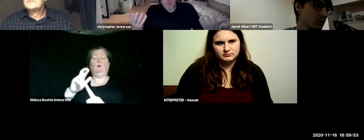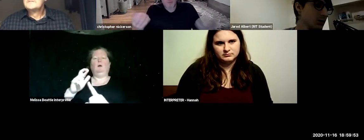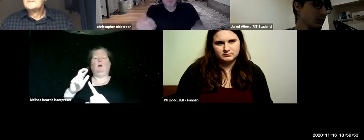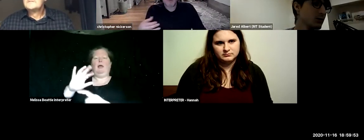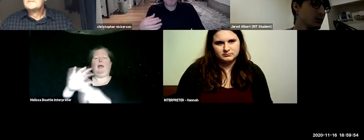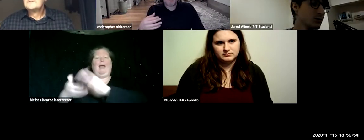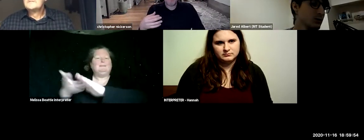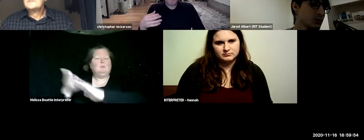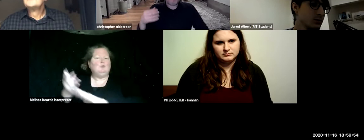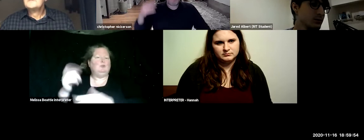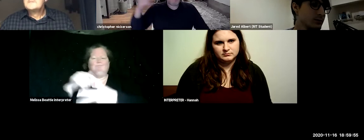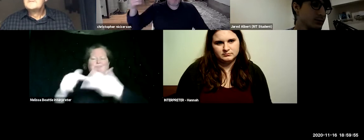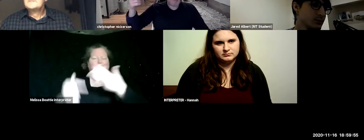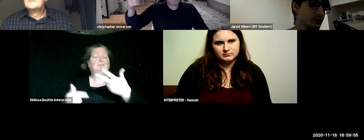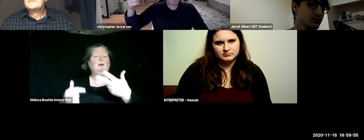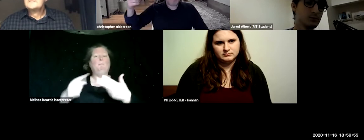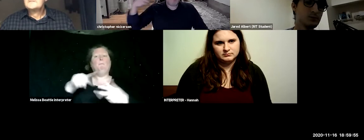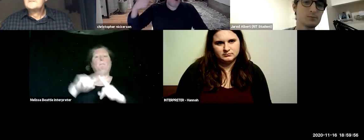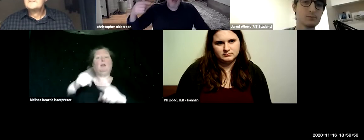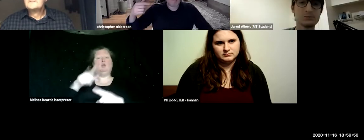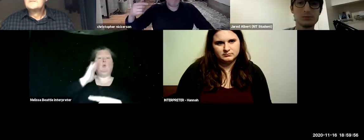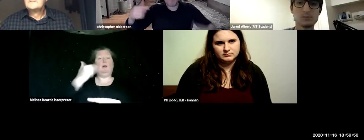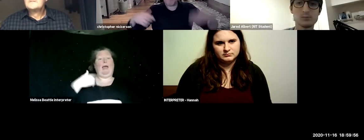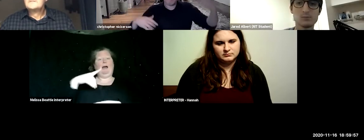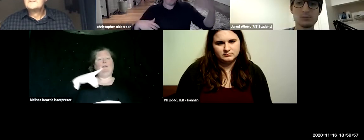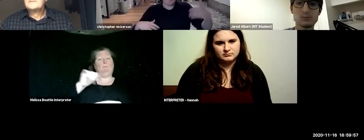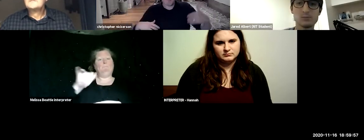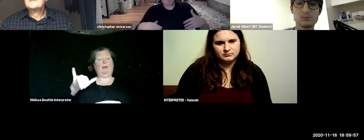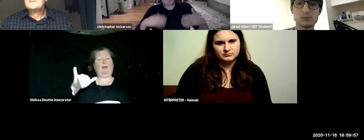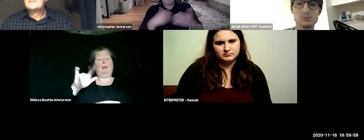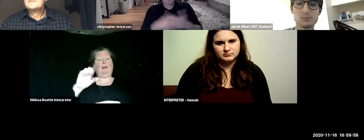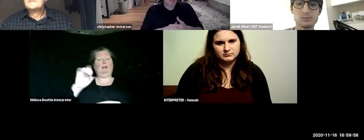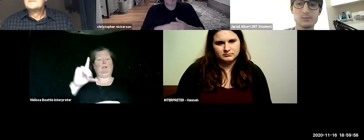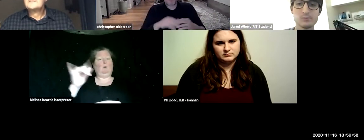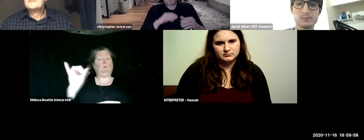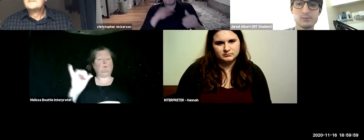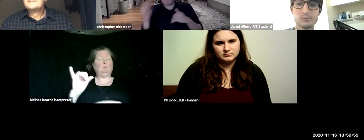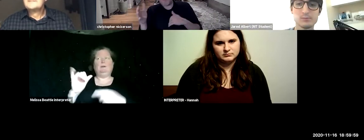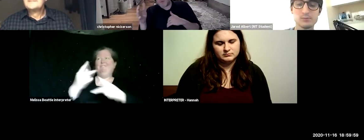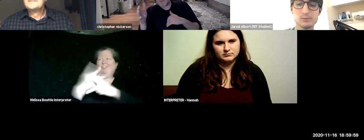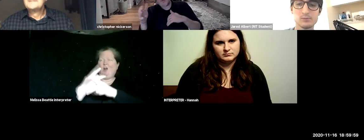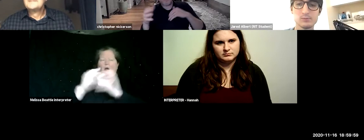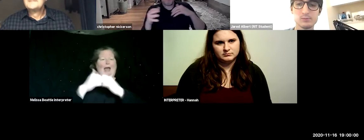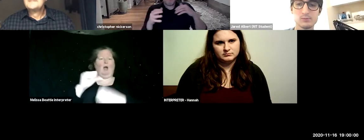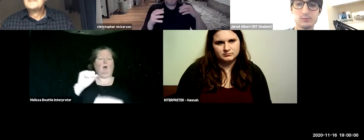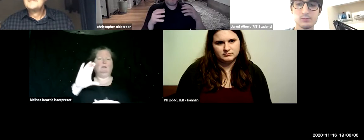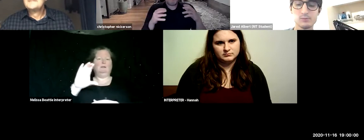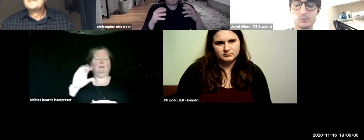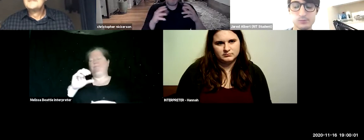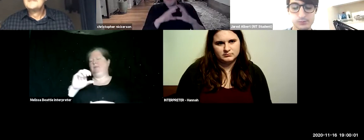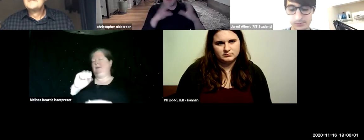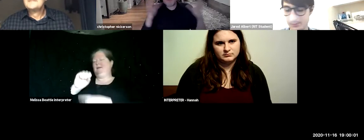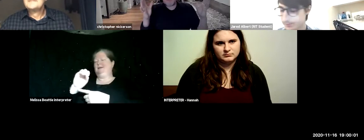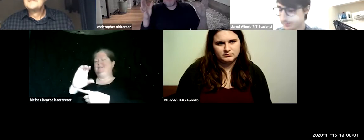kind of payload. So you're going to say, all right, am I going to have this thing call back to me? Am I going to use Netcat? How do sockets work? It's going to be a raw socket. You